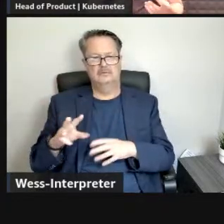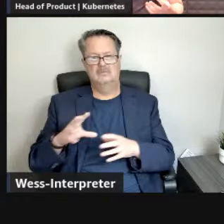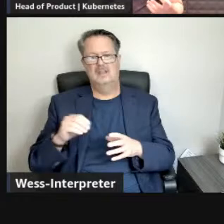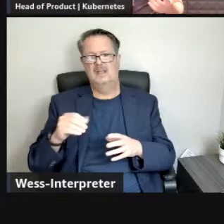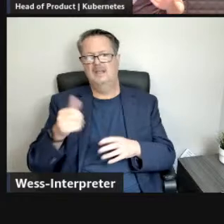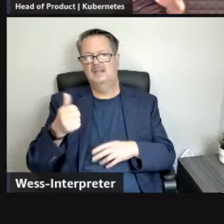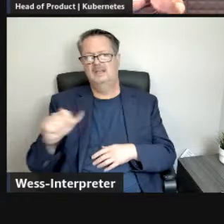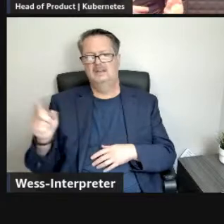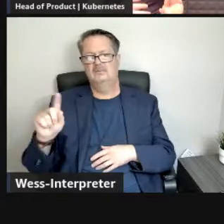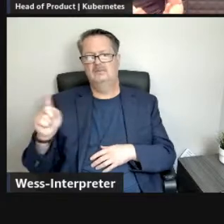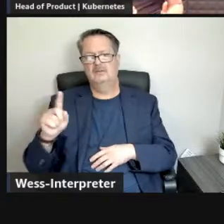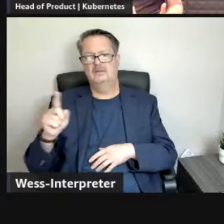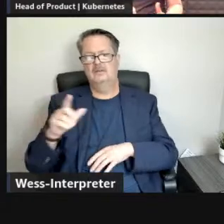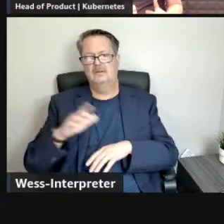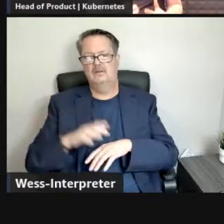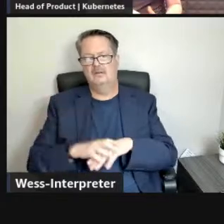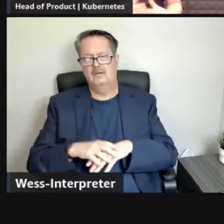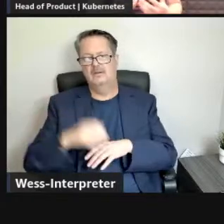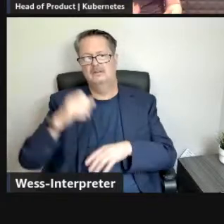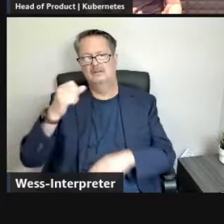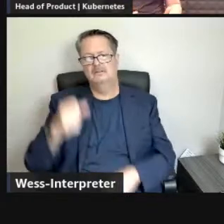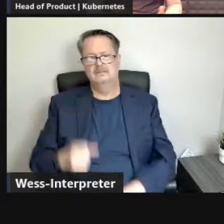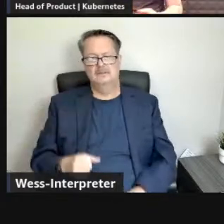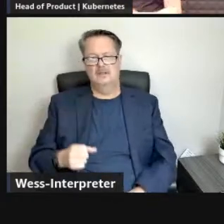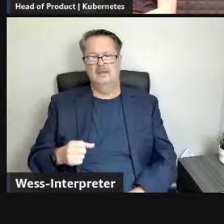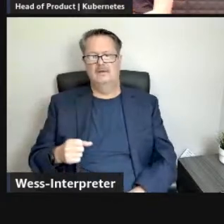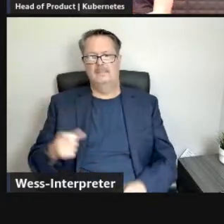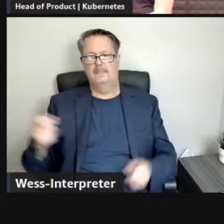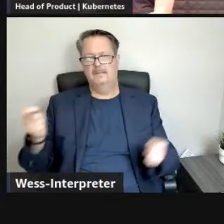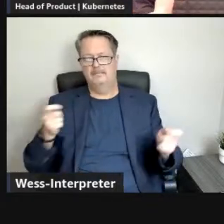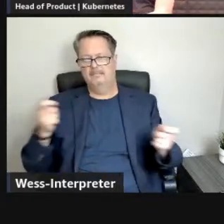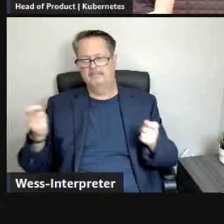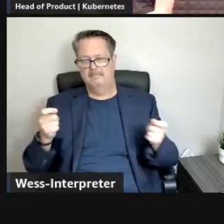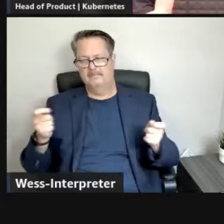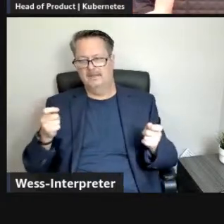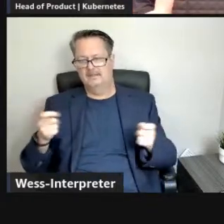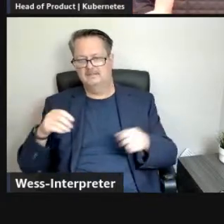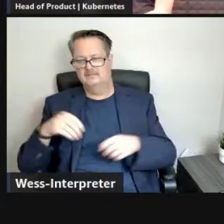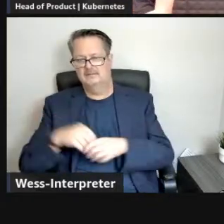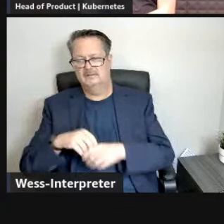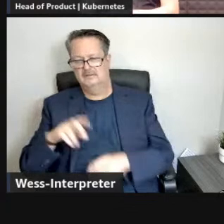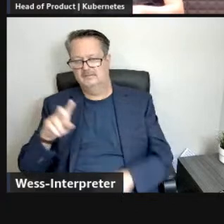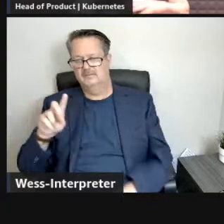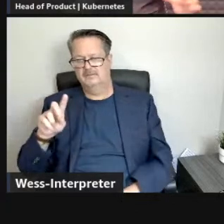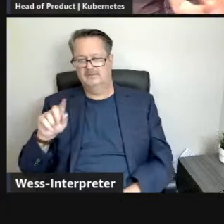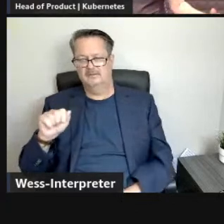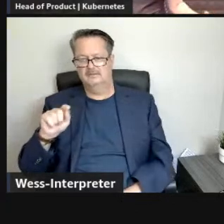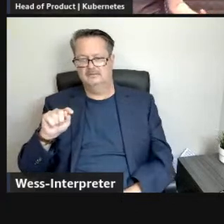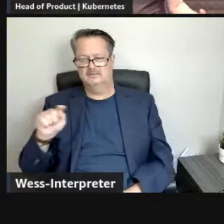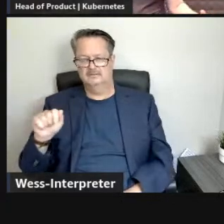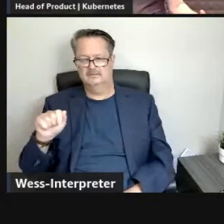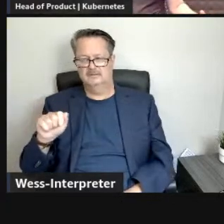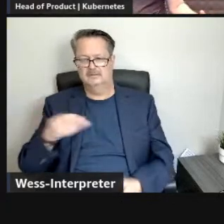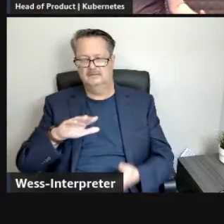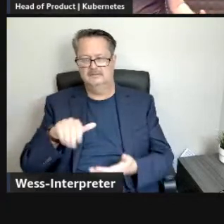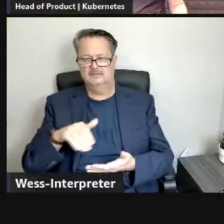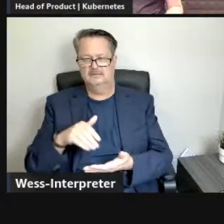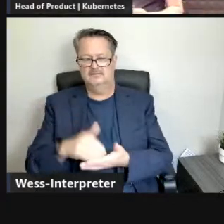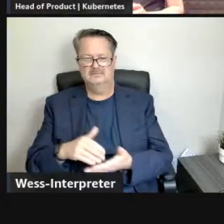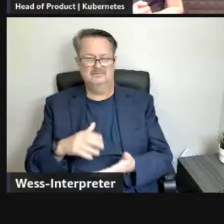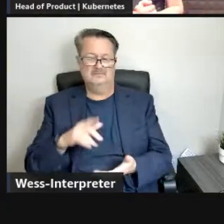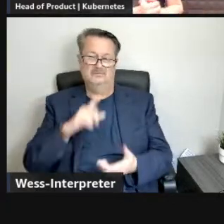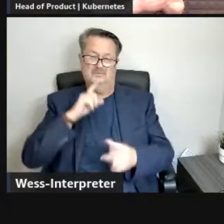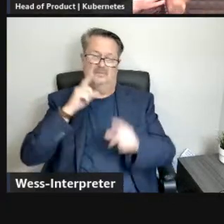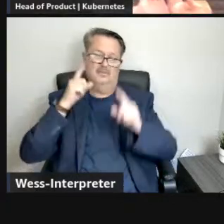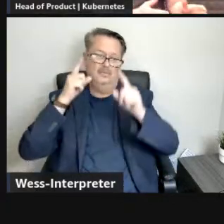deploy self-managed clusters in the data center. So the goal here is that all of this works together,